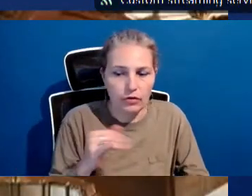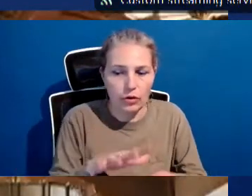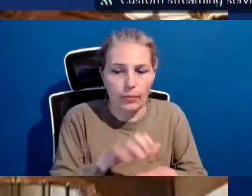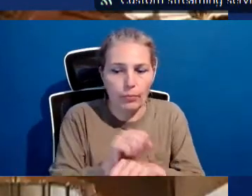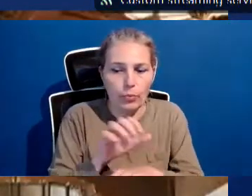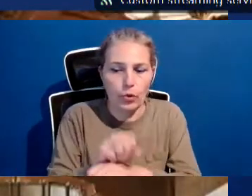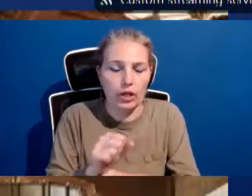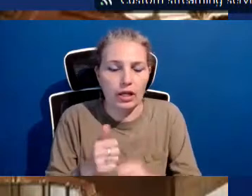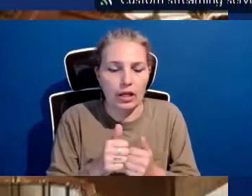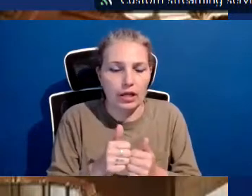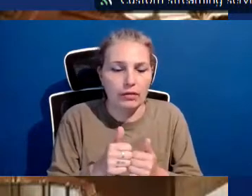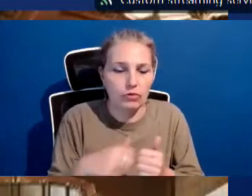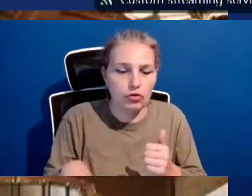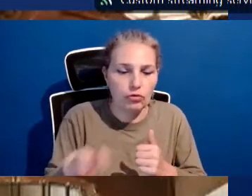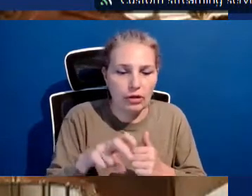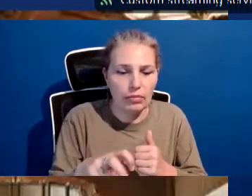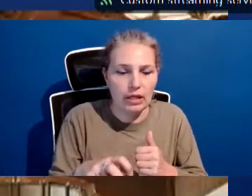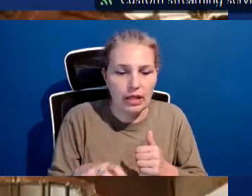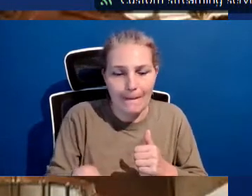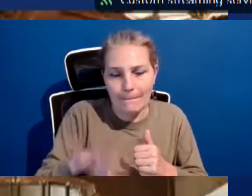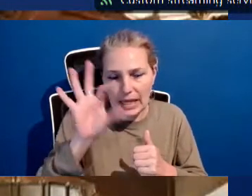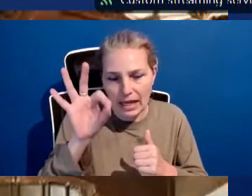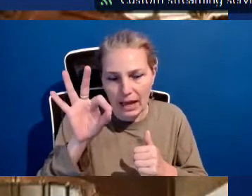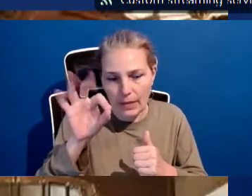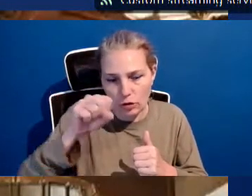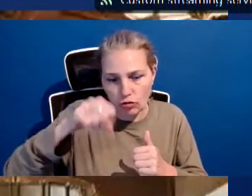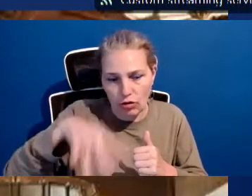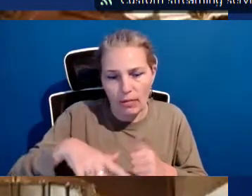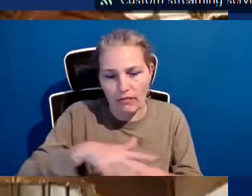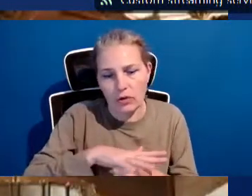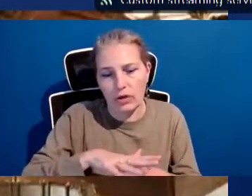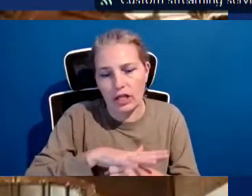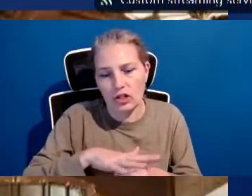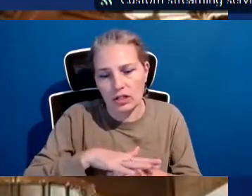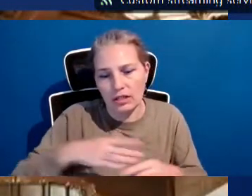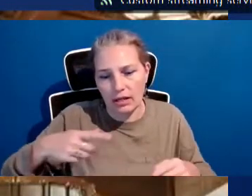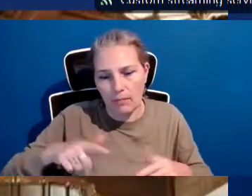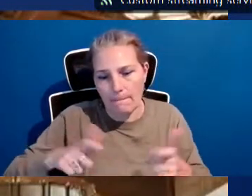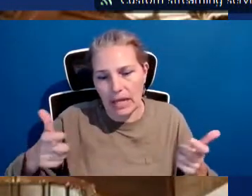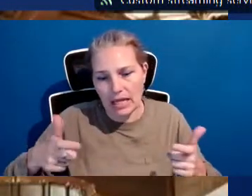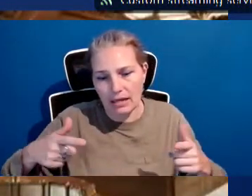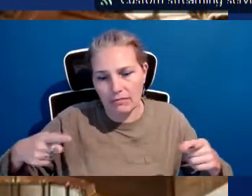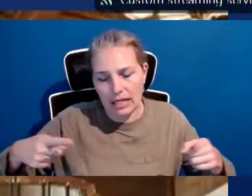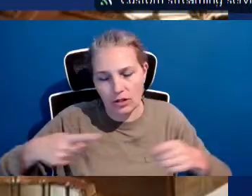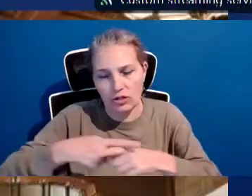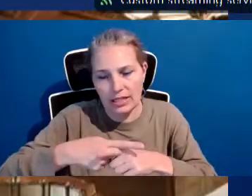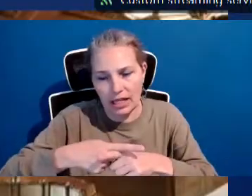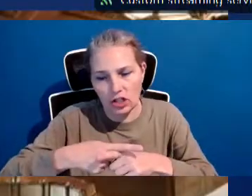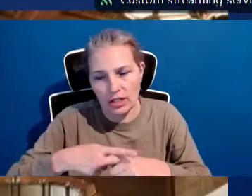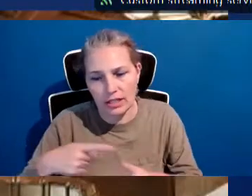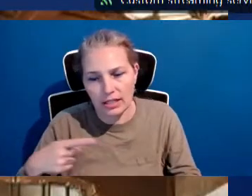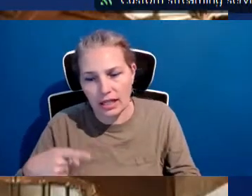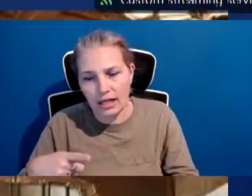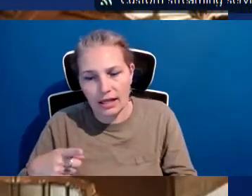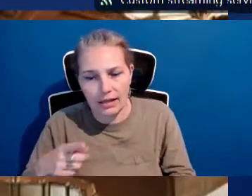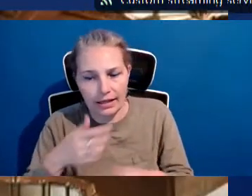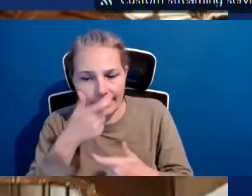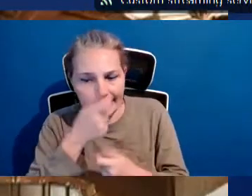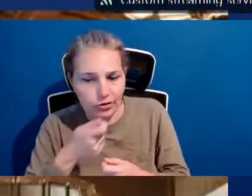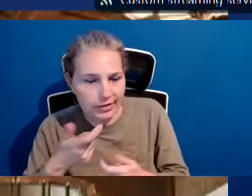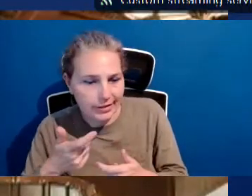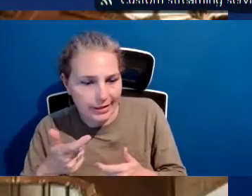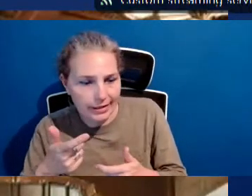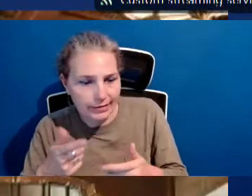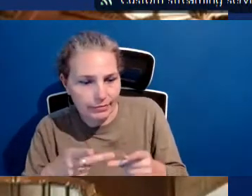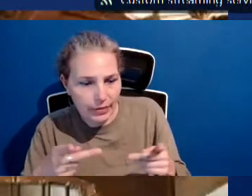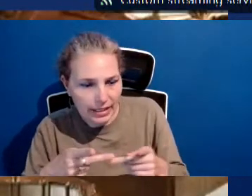locations occur at major intersections, points of interest, bus and rail stations, as Wayne mentioned, other key locations within